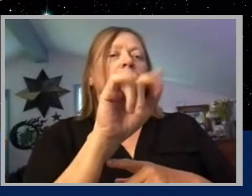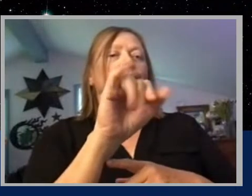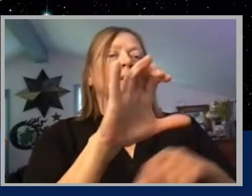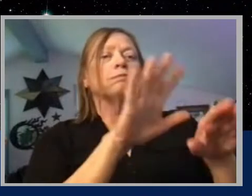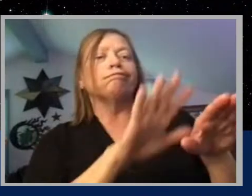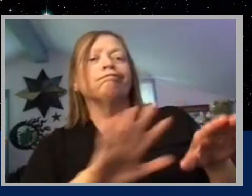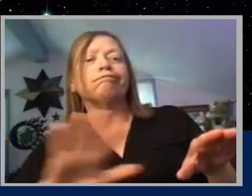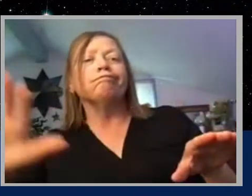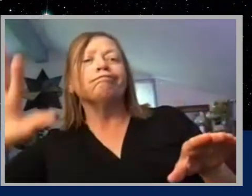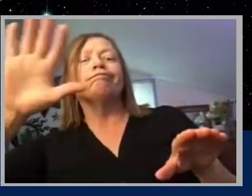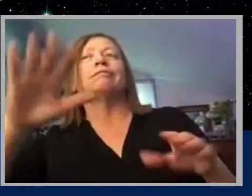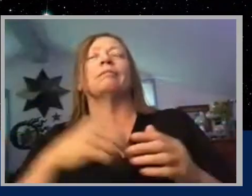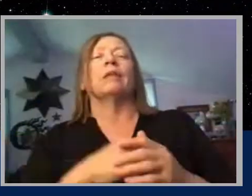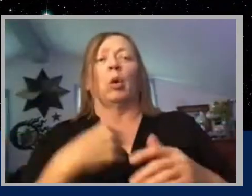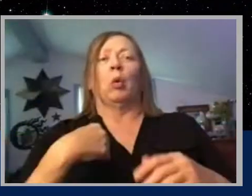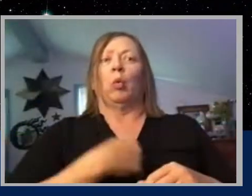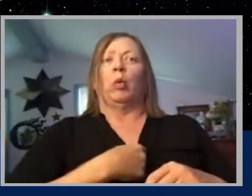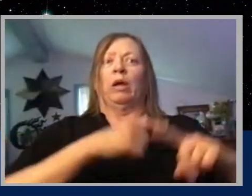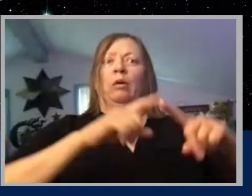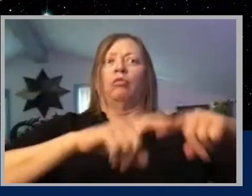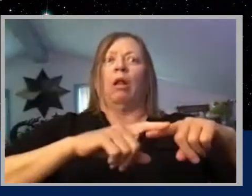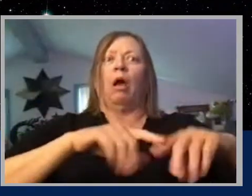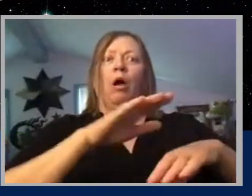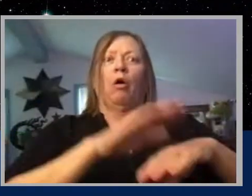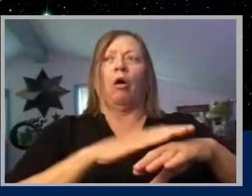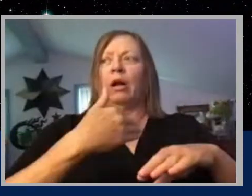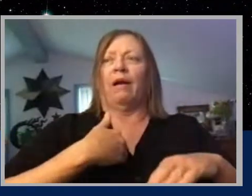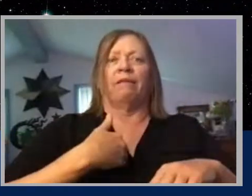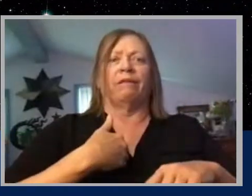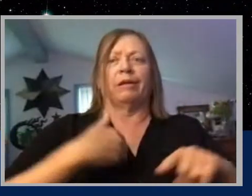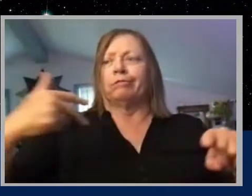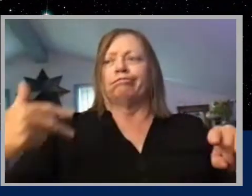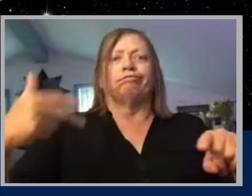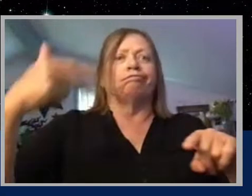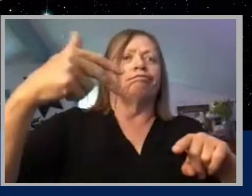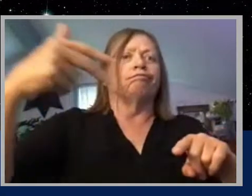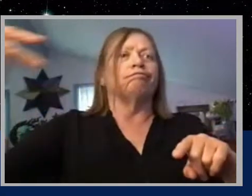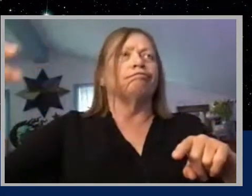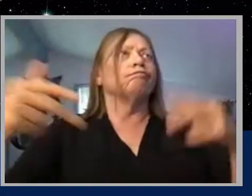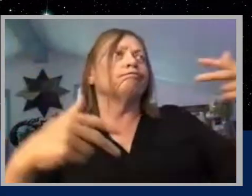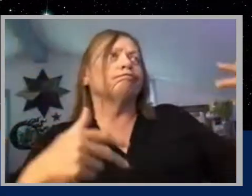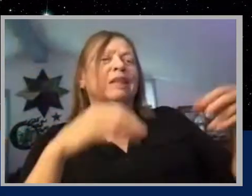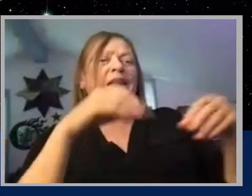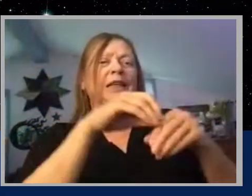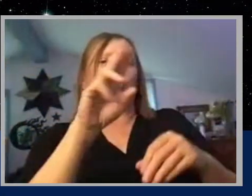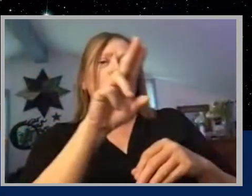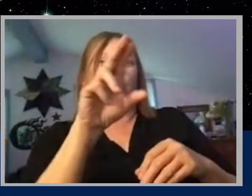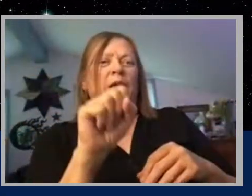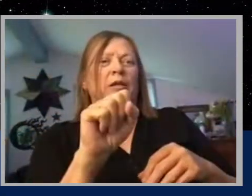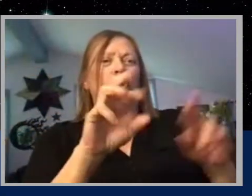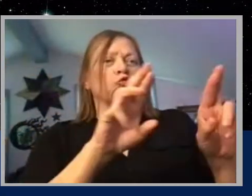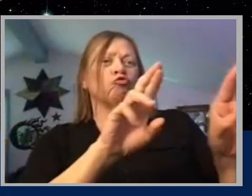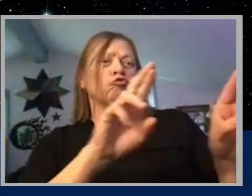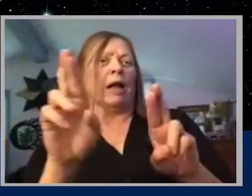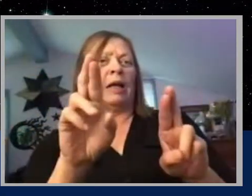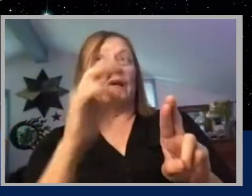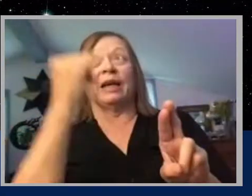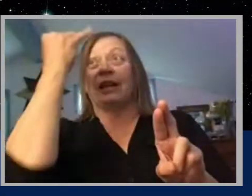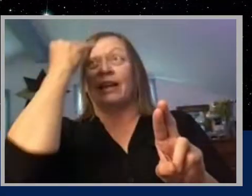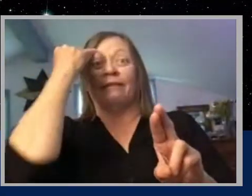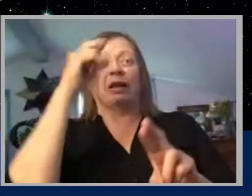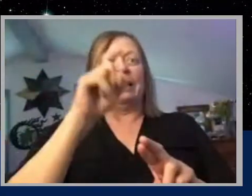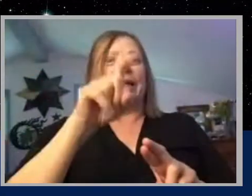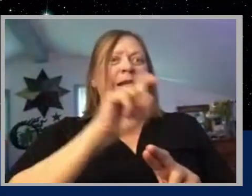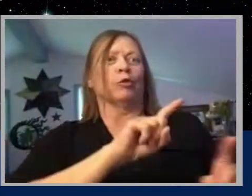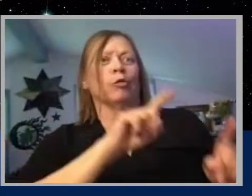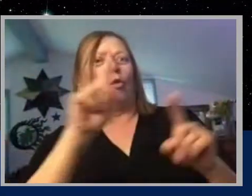having forces stationed at 2 strategic points in the United States to be able to go get the crew. The other thing